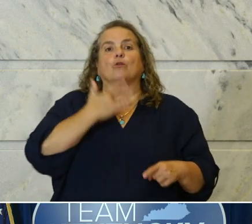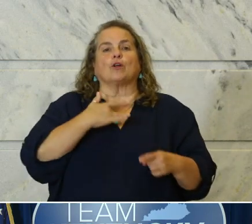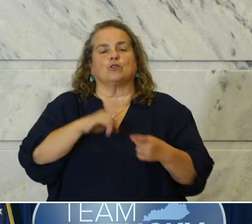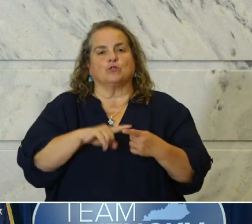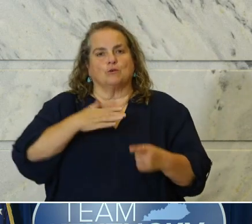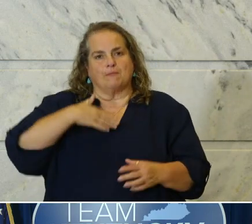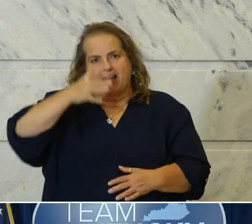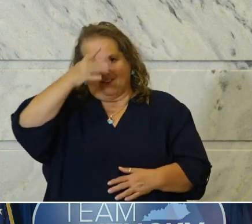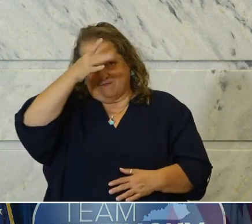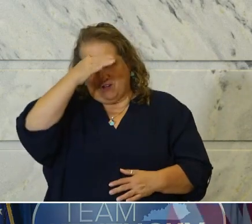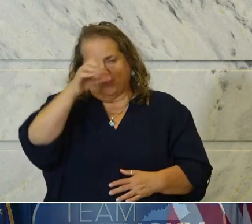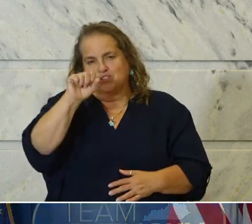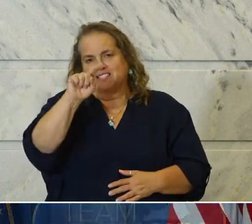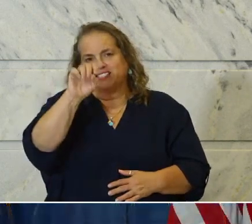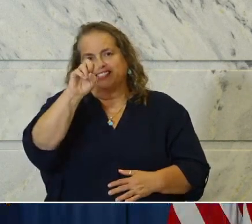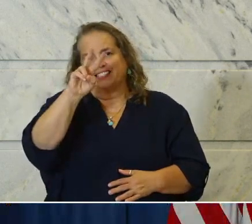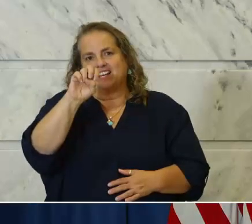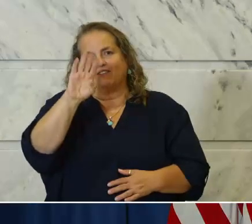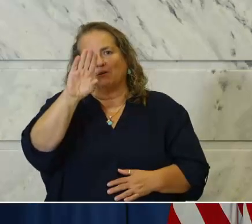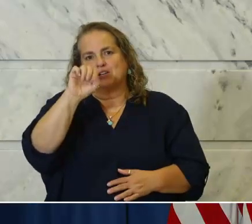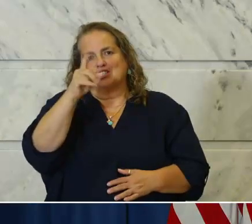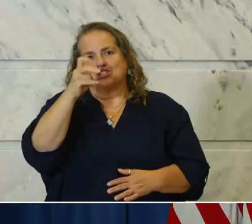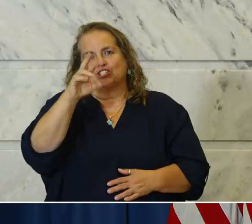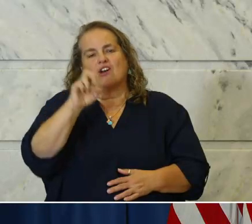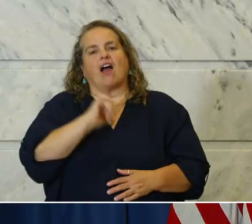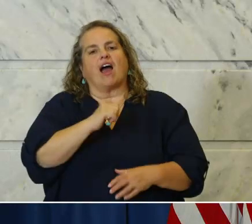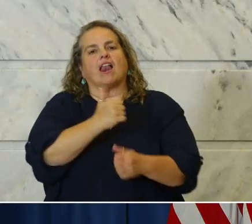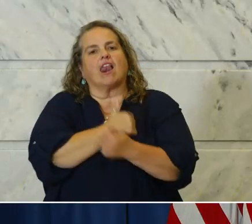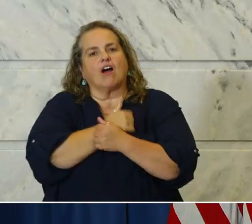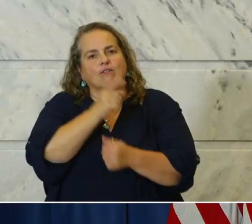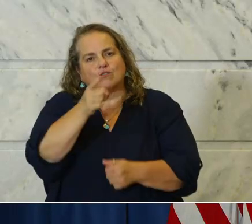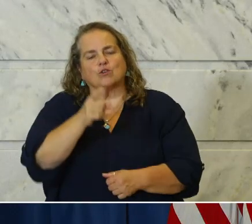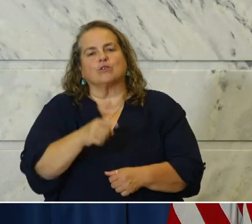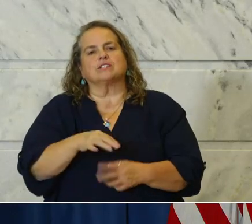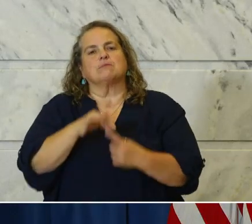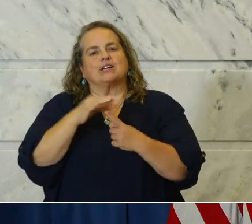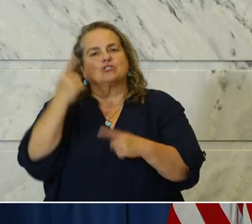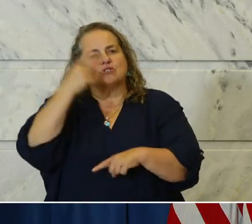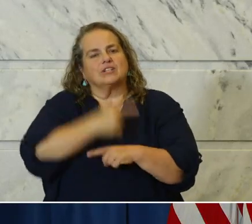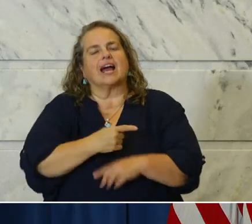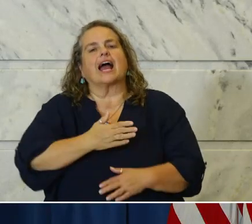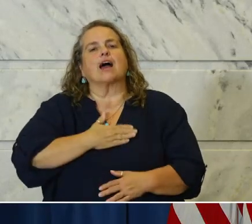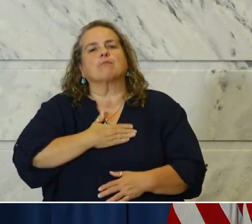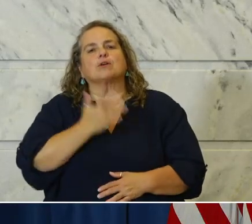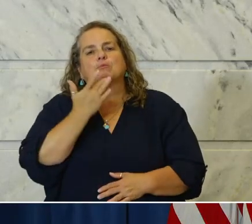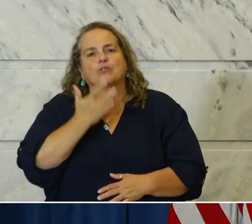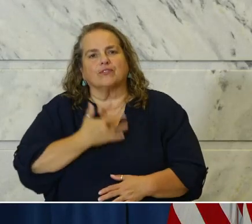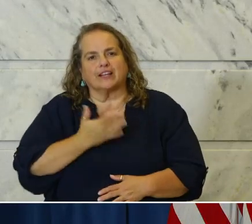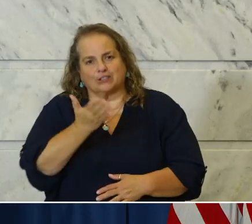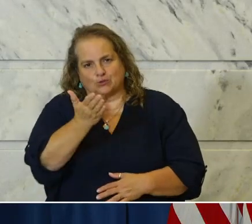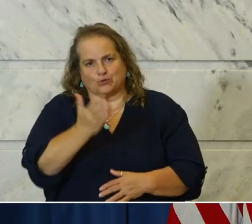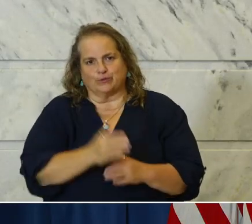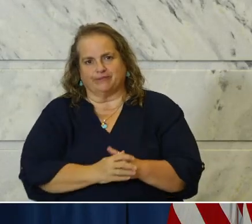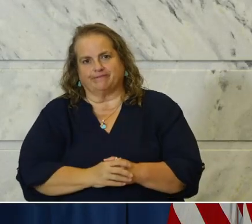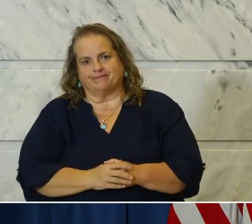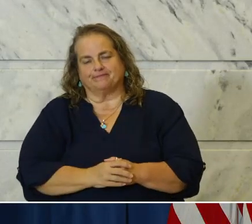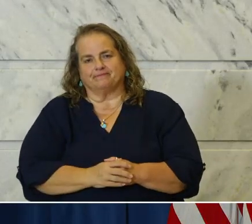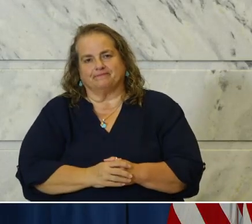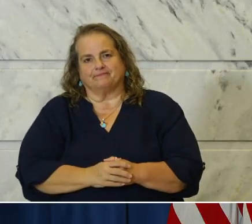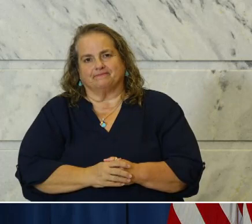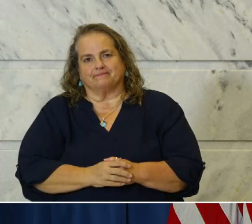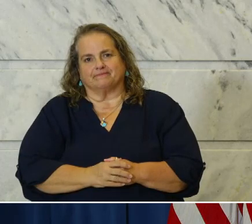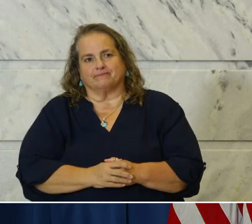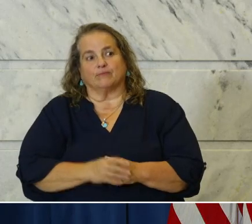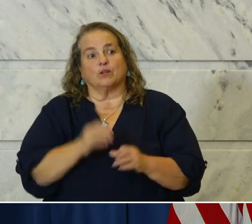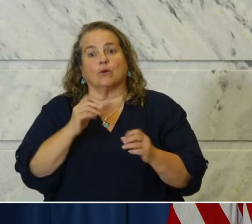Steve Beshear. I love you. It's a special day. Happy birthday. All right, we'll move in. We got